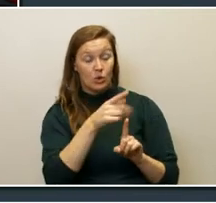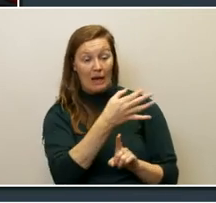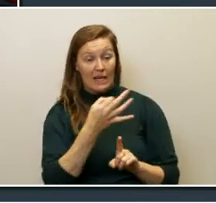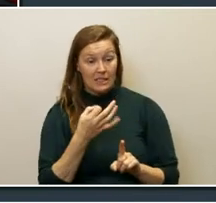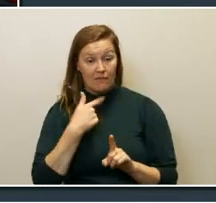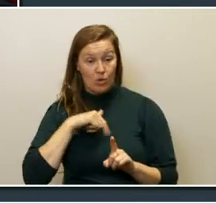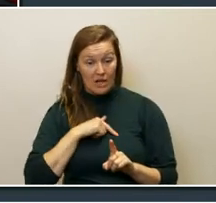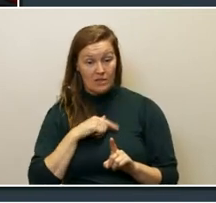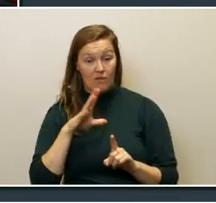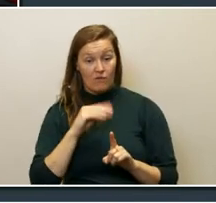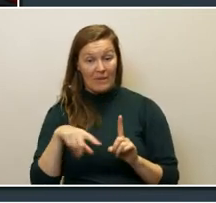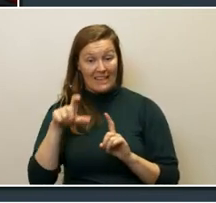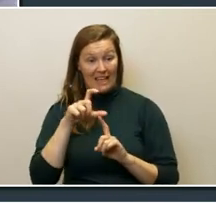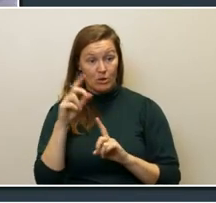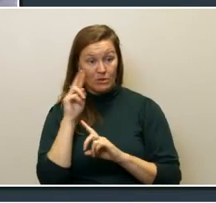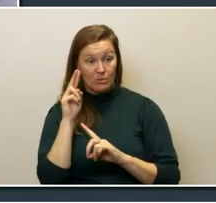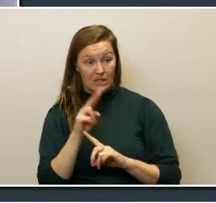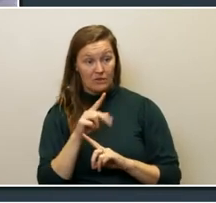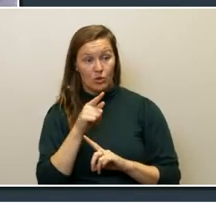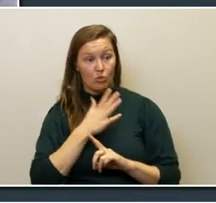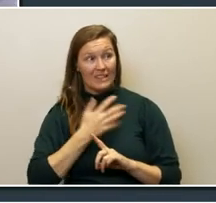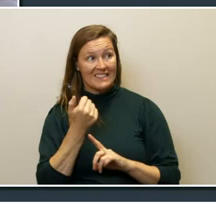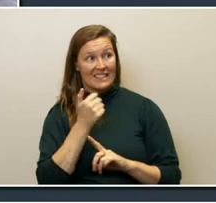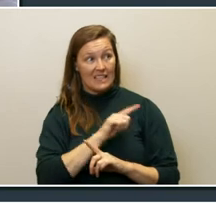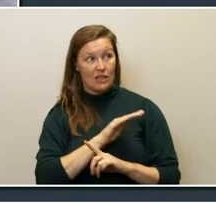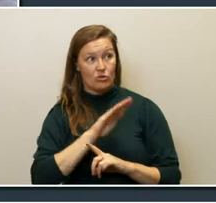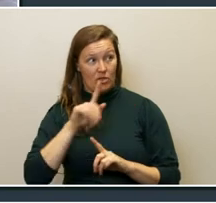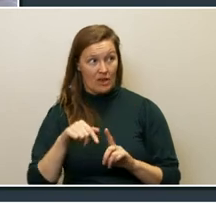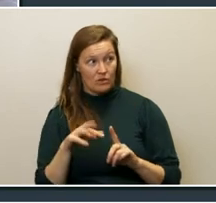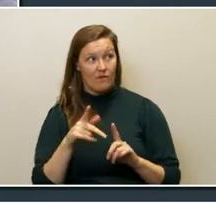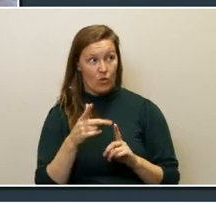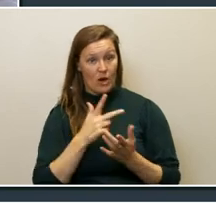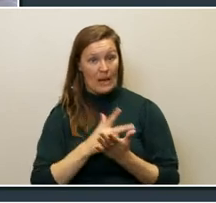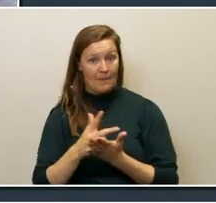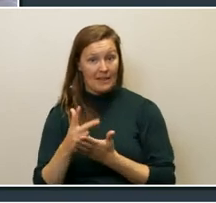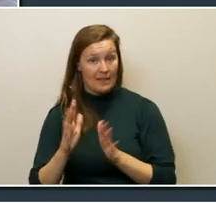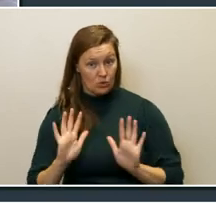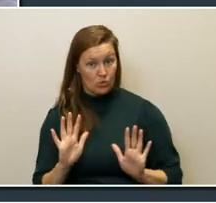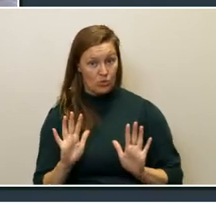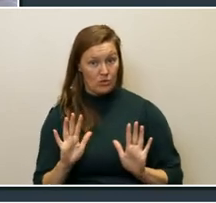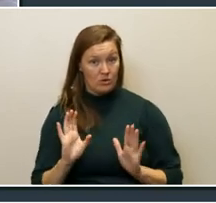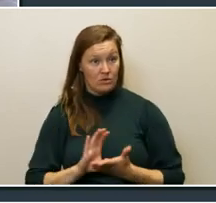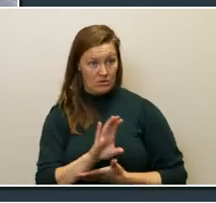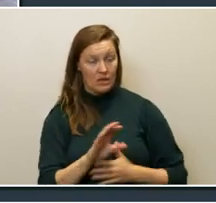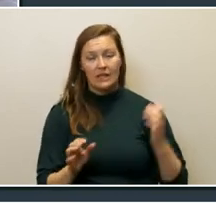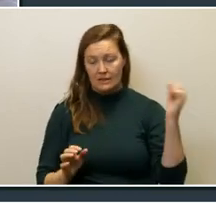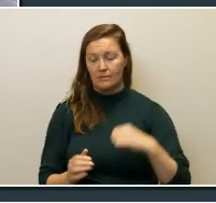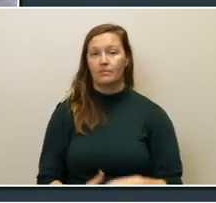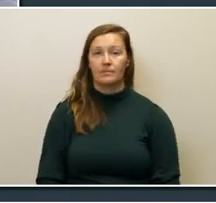asking for from us, from a capital perspective, would be just the 600,000 for the car parking. Yes. Okay, thank